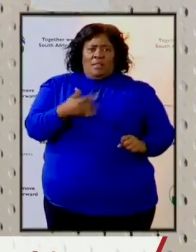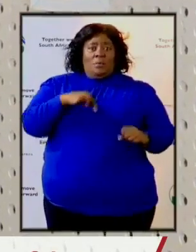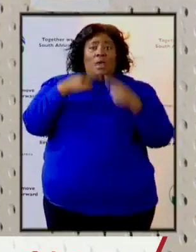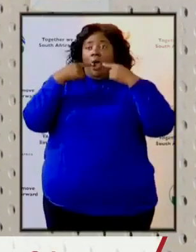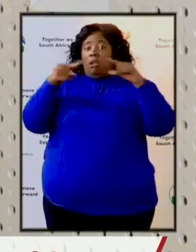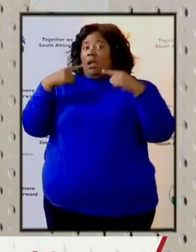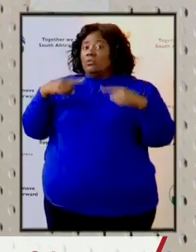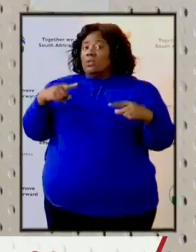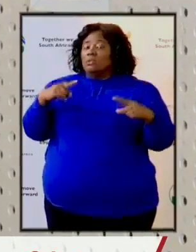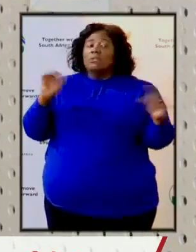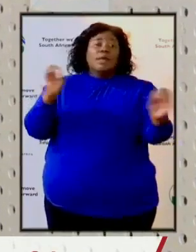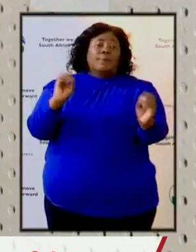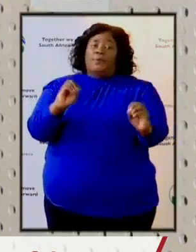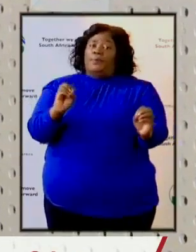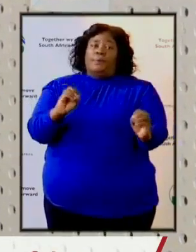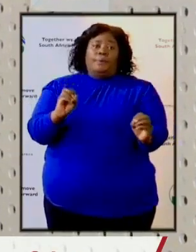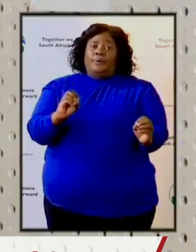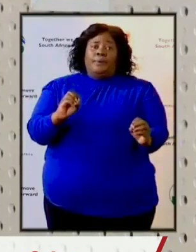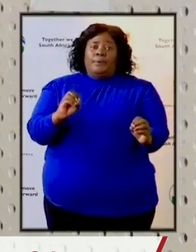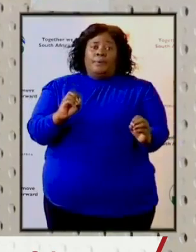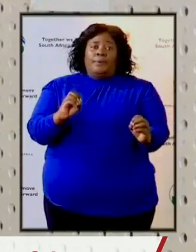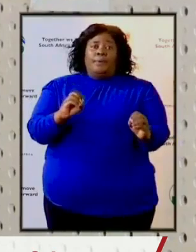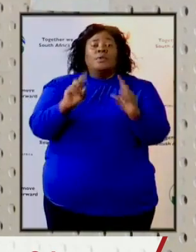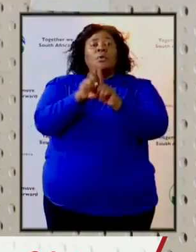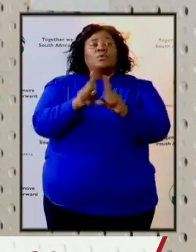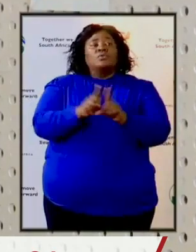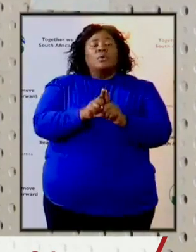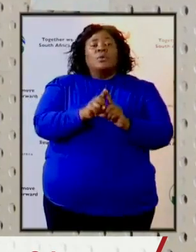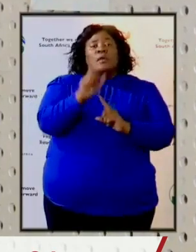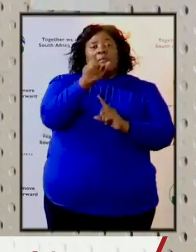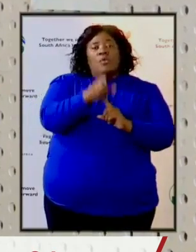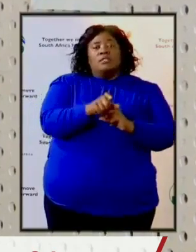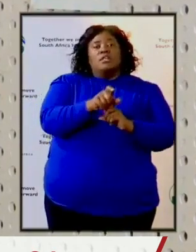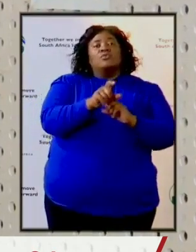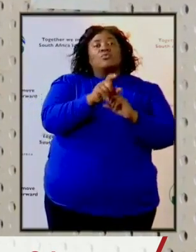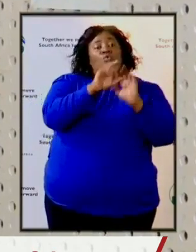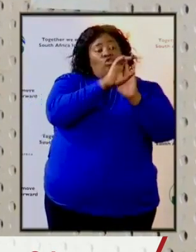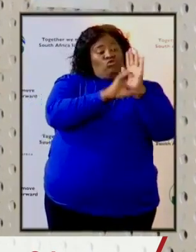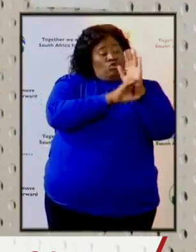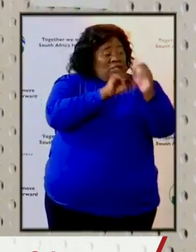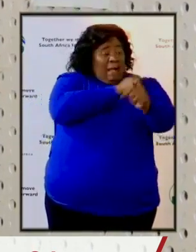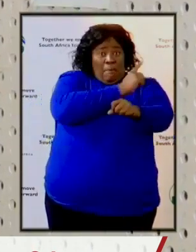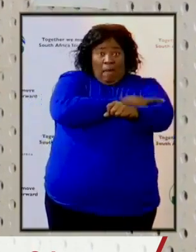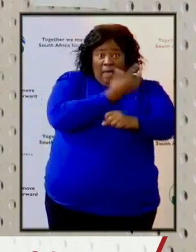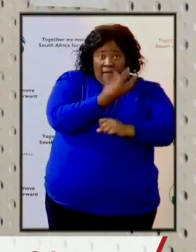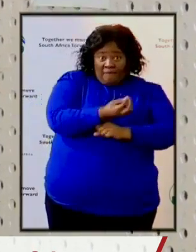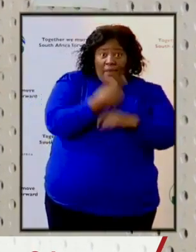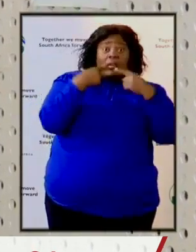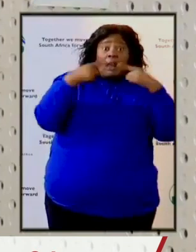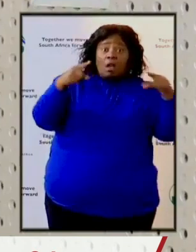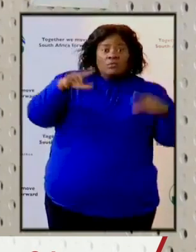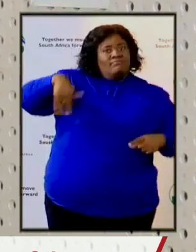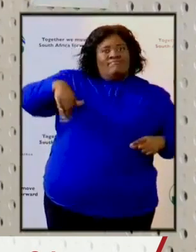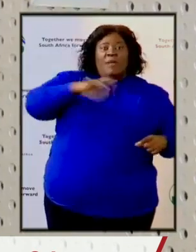announcement about that. Neither has the person who has constitutional powers to do so made the announcement, the